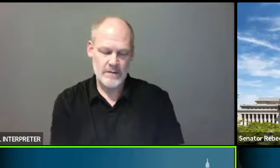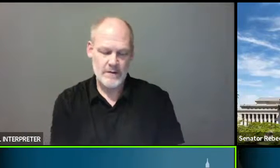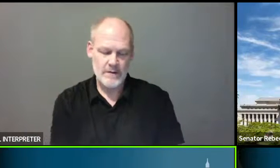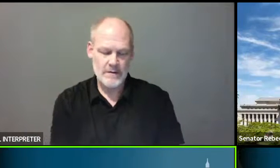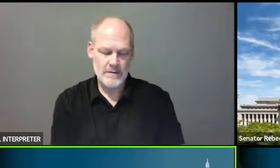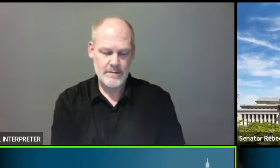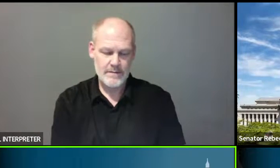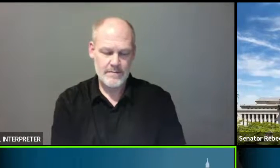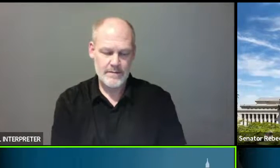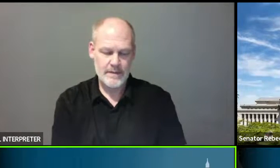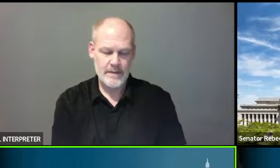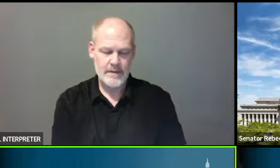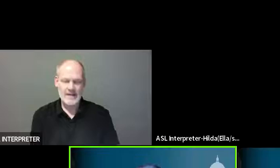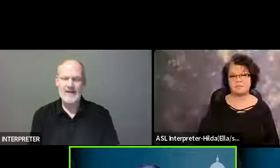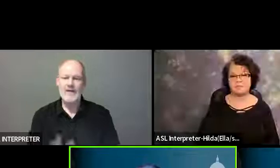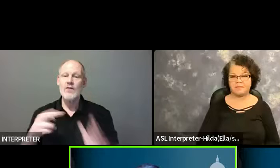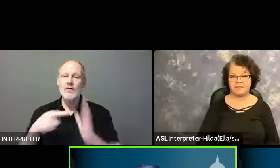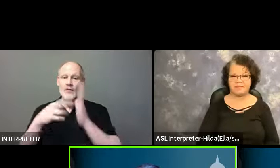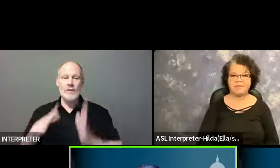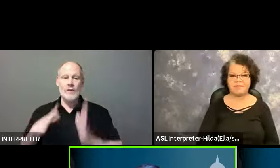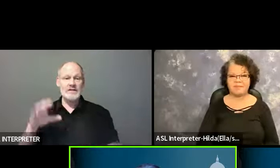Kirsten Harris-Talley.